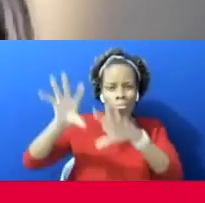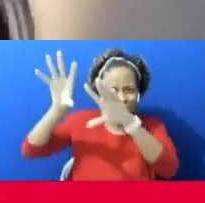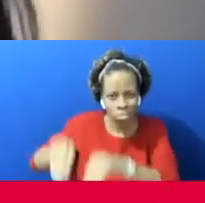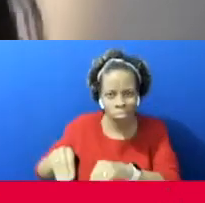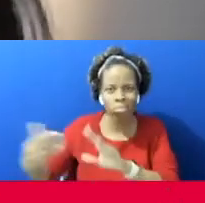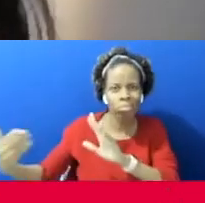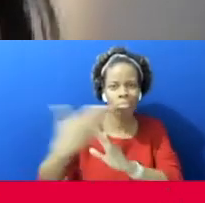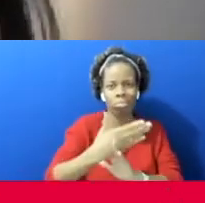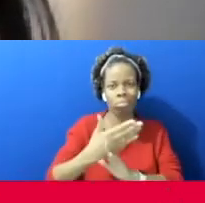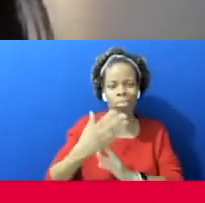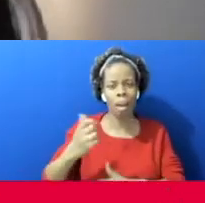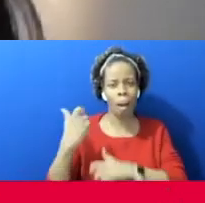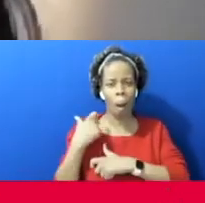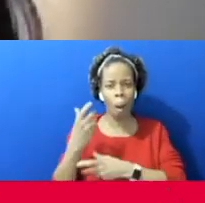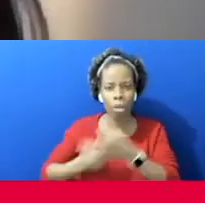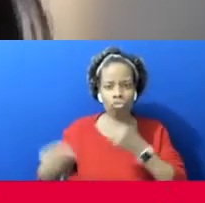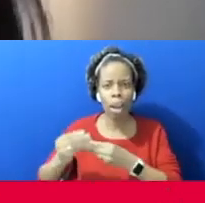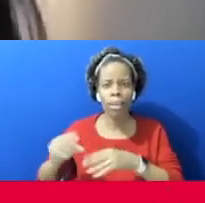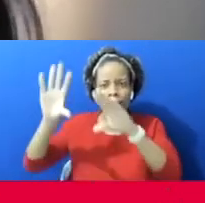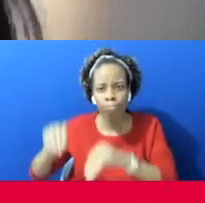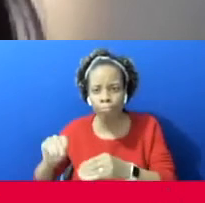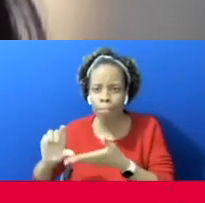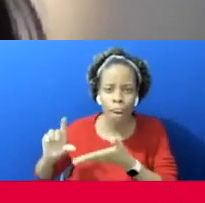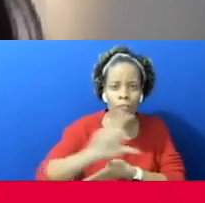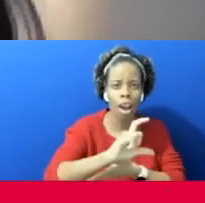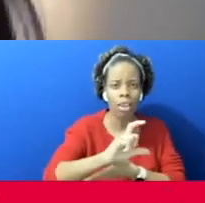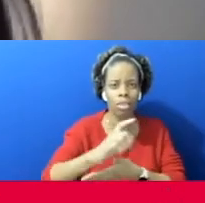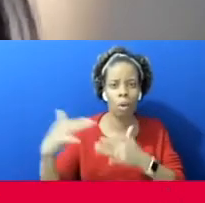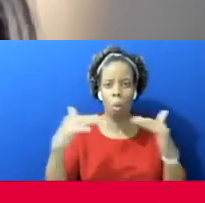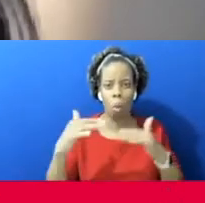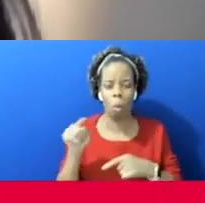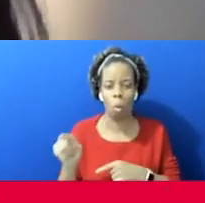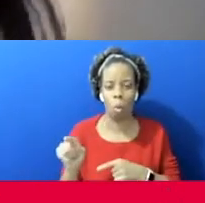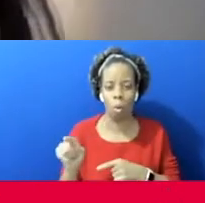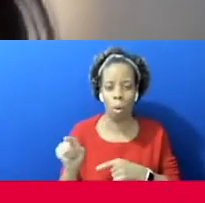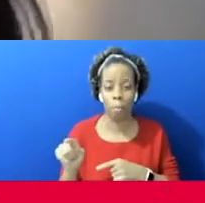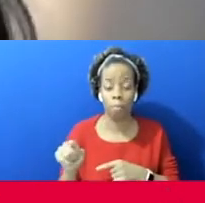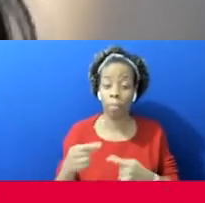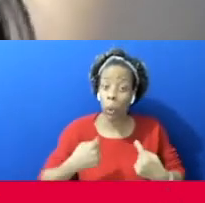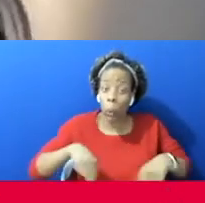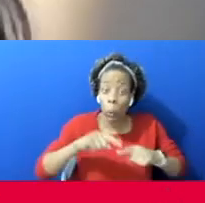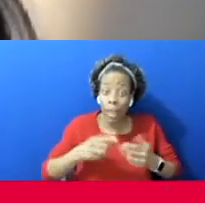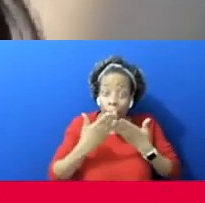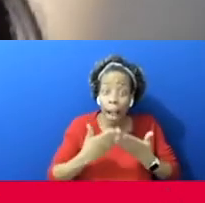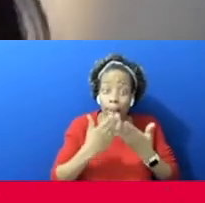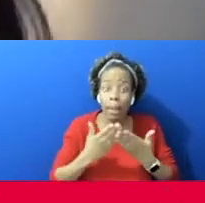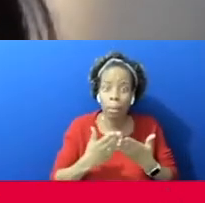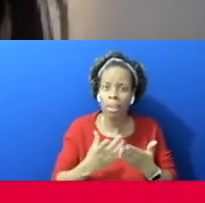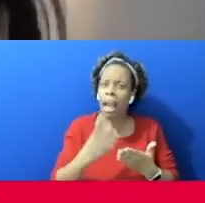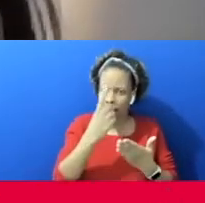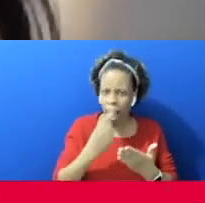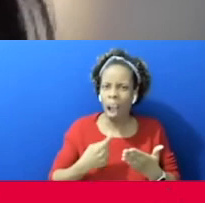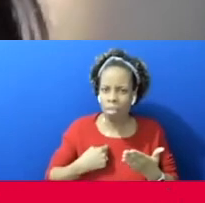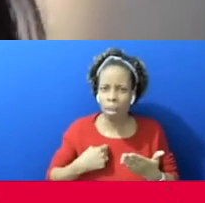trade. But there are many ways in which as academics we can take, put in extra effort to learn from